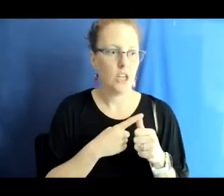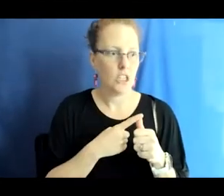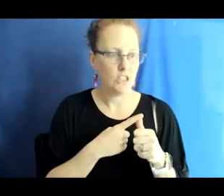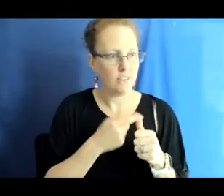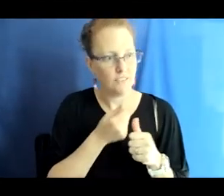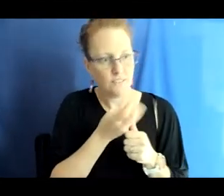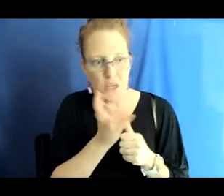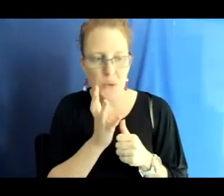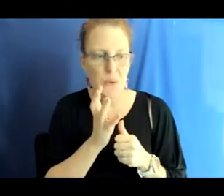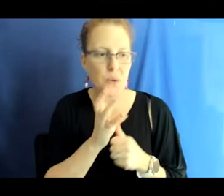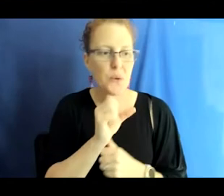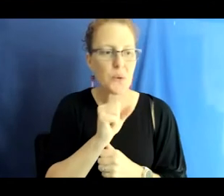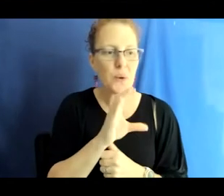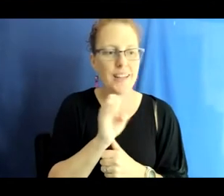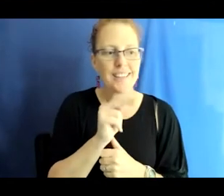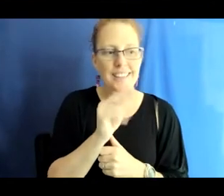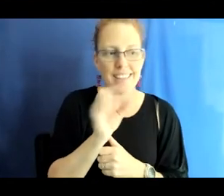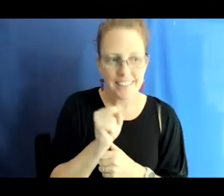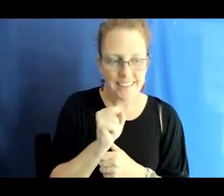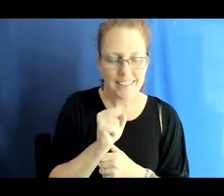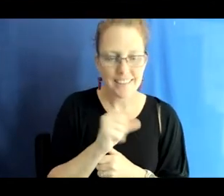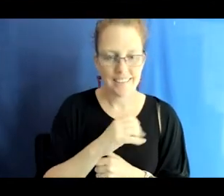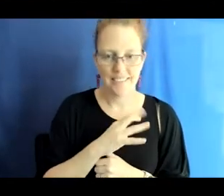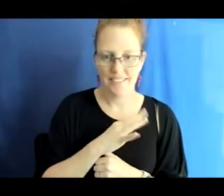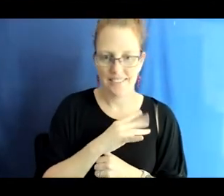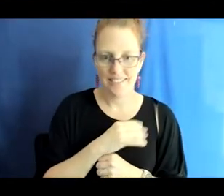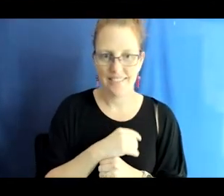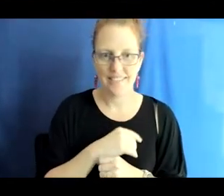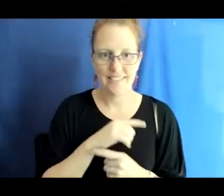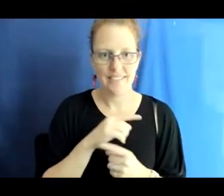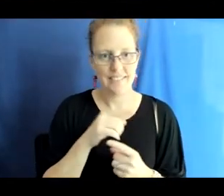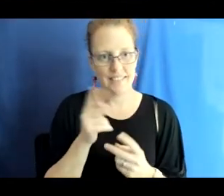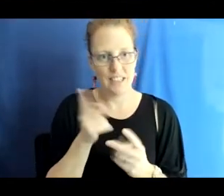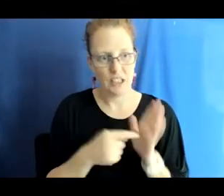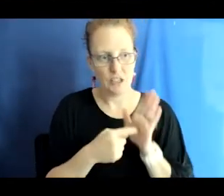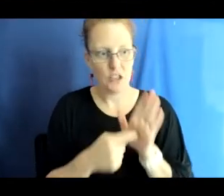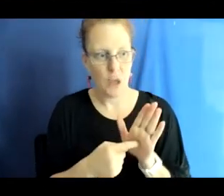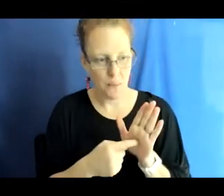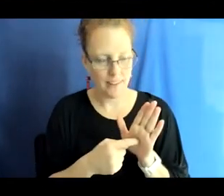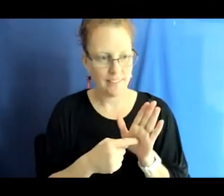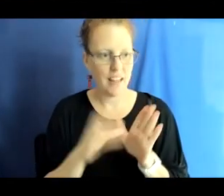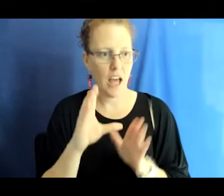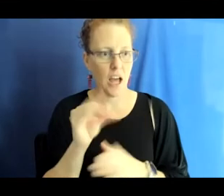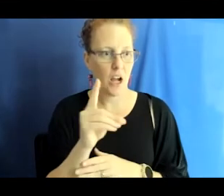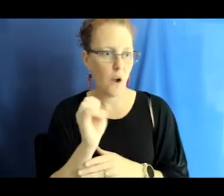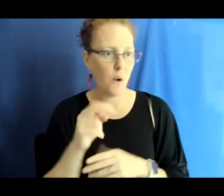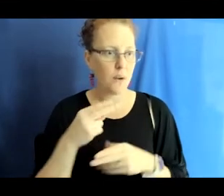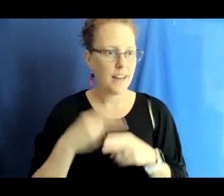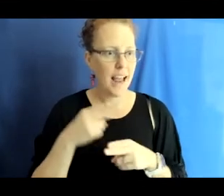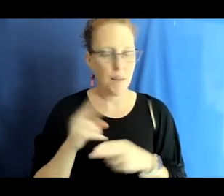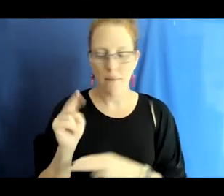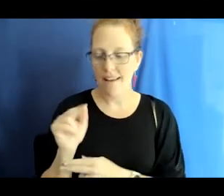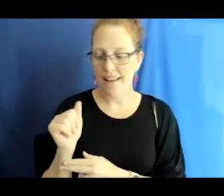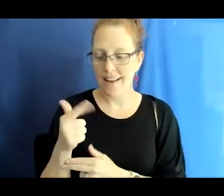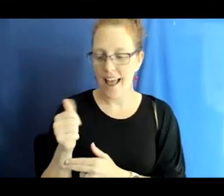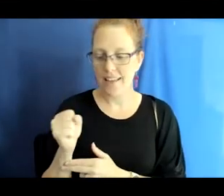scenes of the project. And when you're revealing the codename Nagasaki docket, that